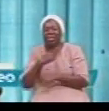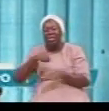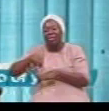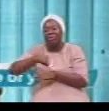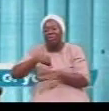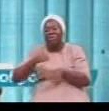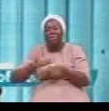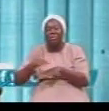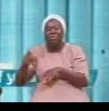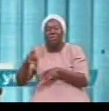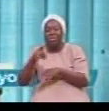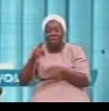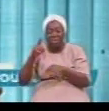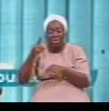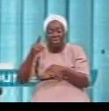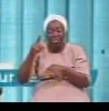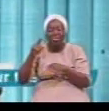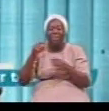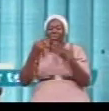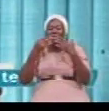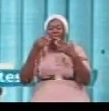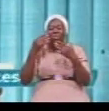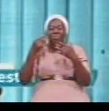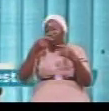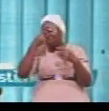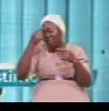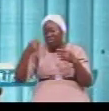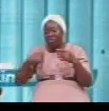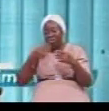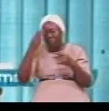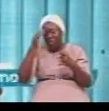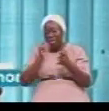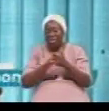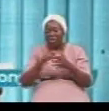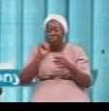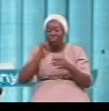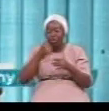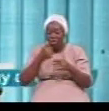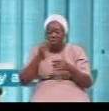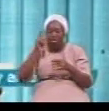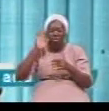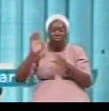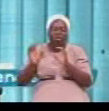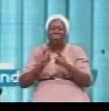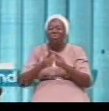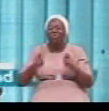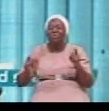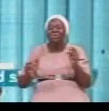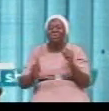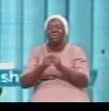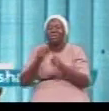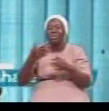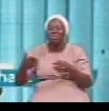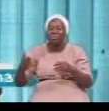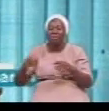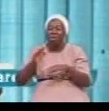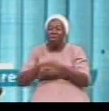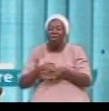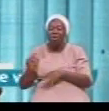him. Thank you, Lord, because we know tomorrow you will do greater things. And Tuesday night, the grand finale,